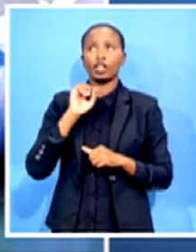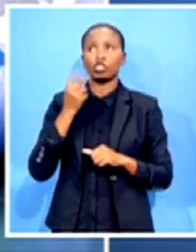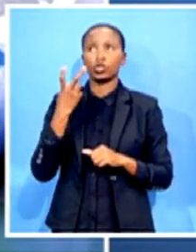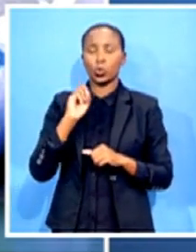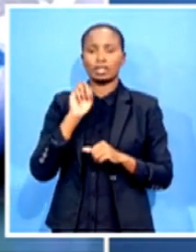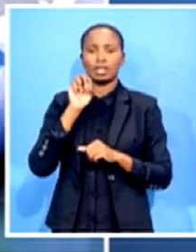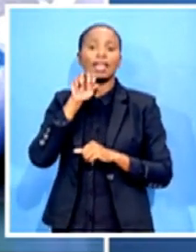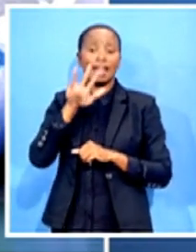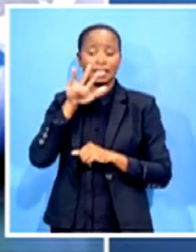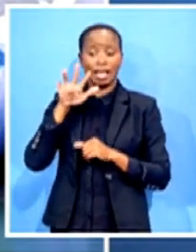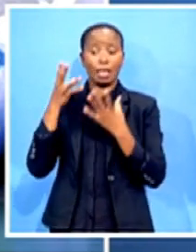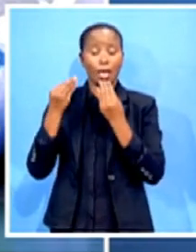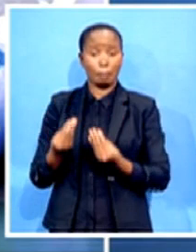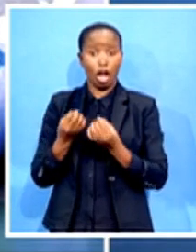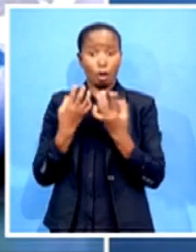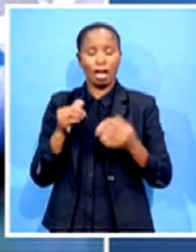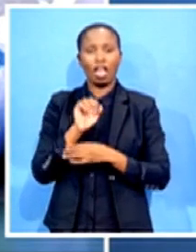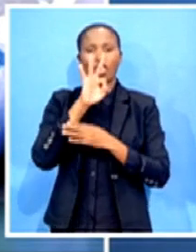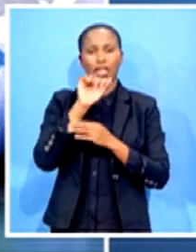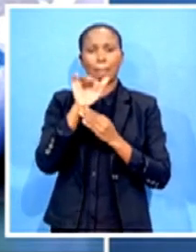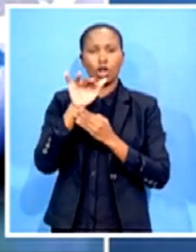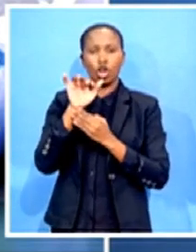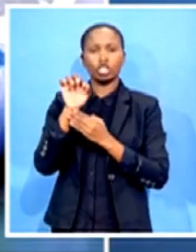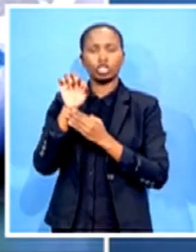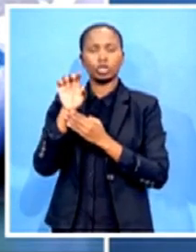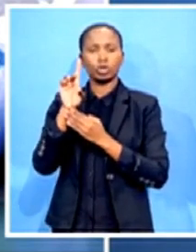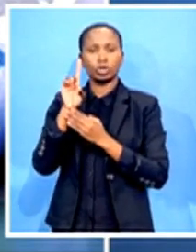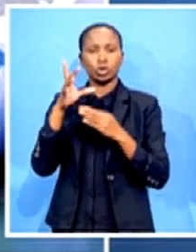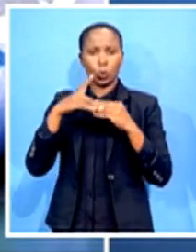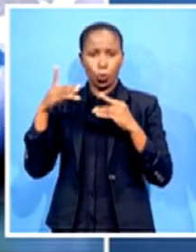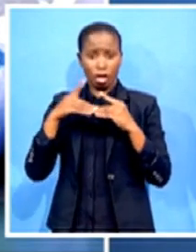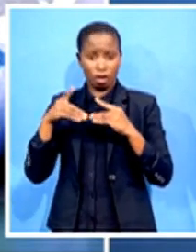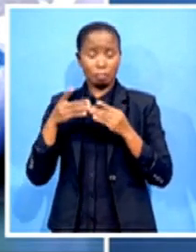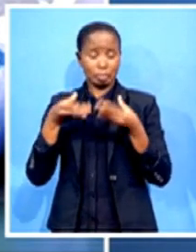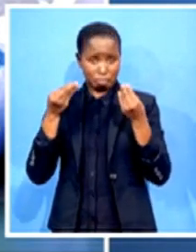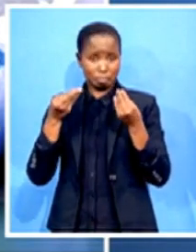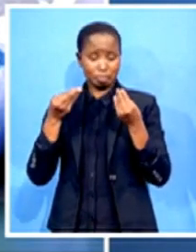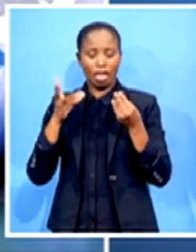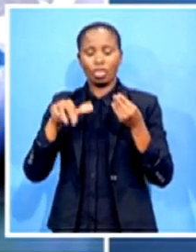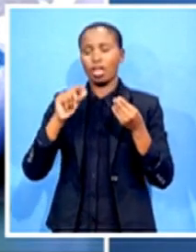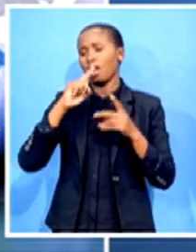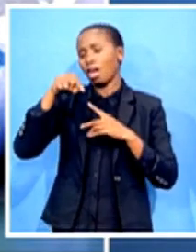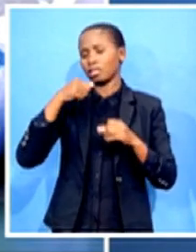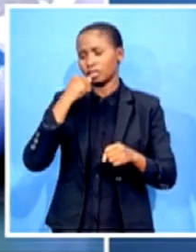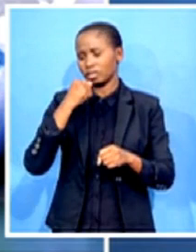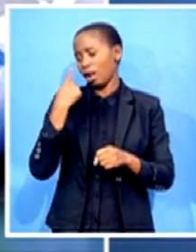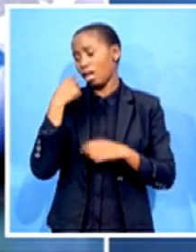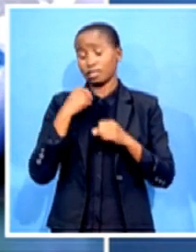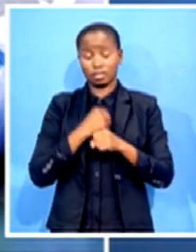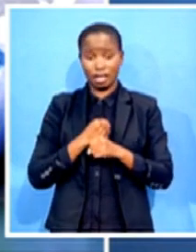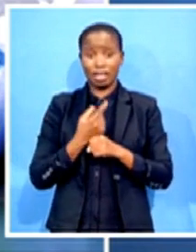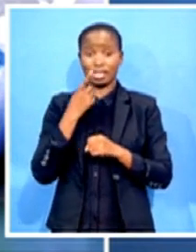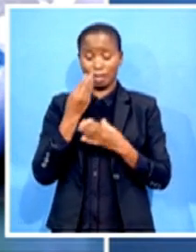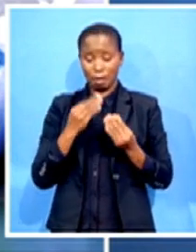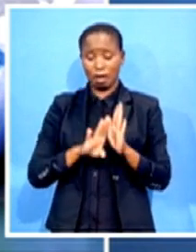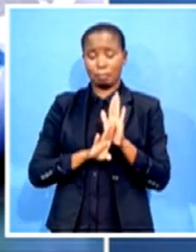billion industry. Well, unfortunately, in the last year, that has accelerated at an alarming pace.